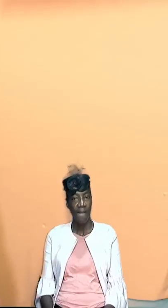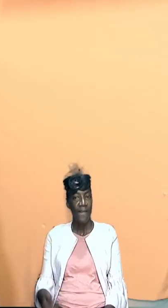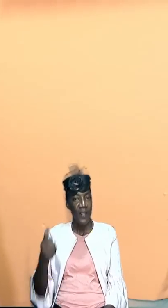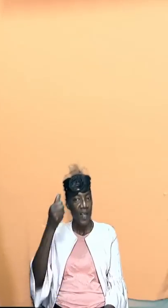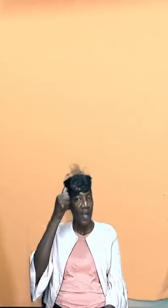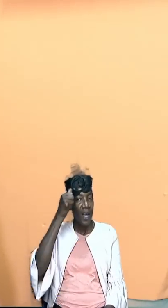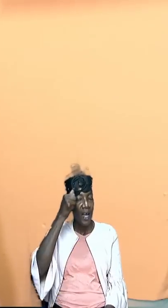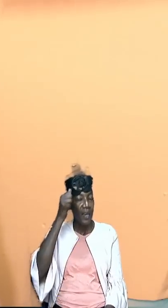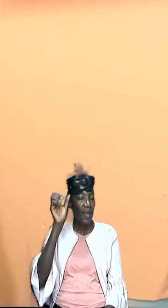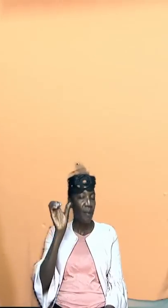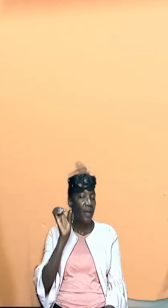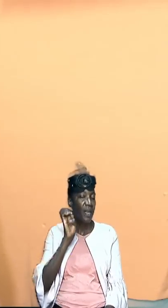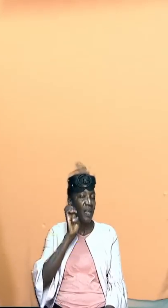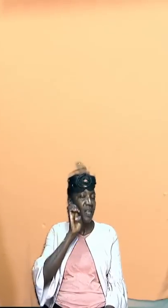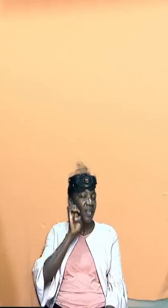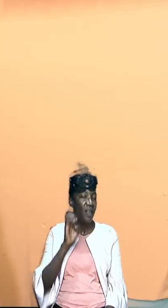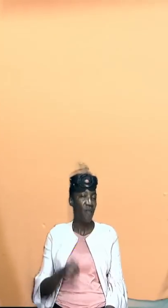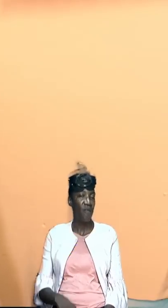and Eve,